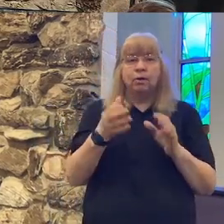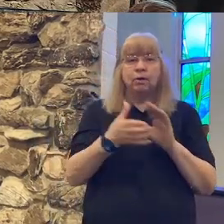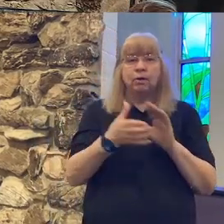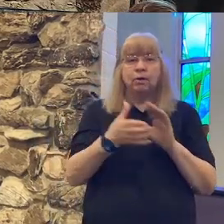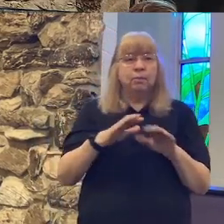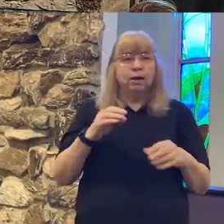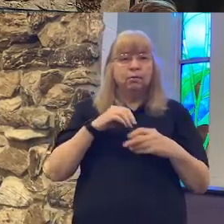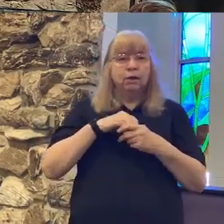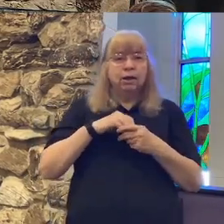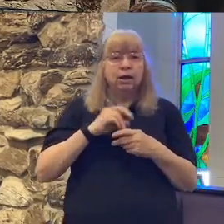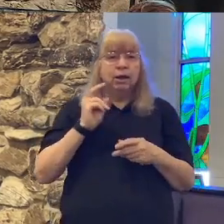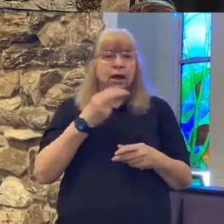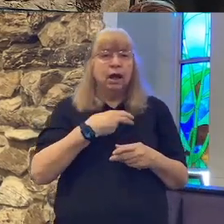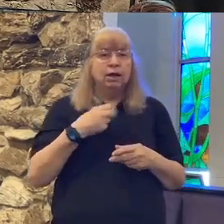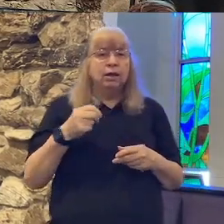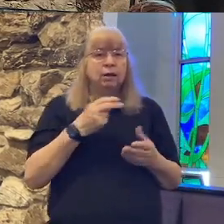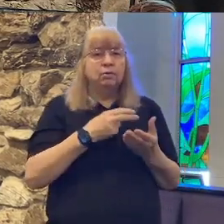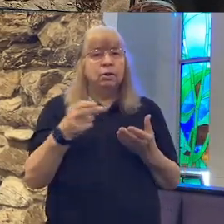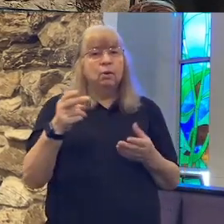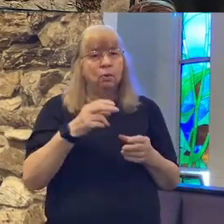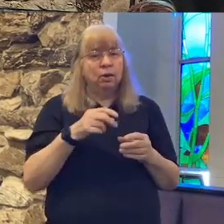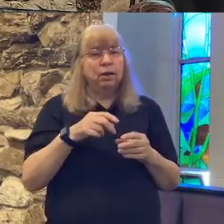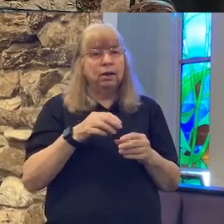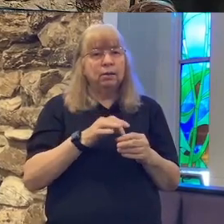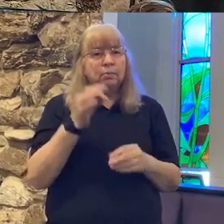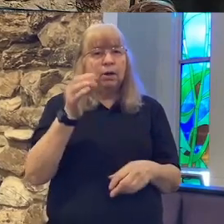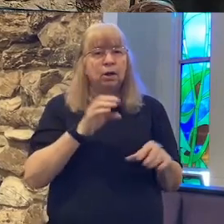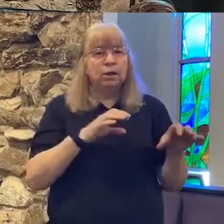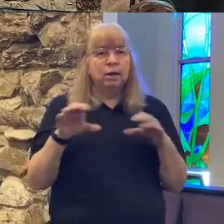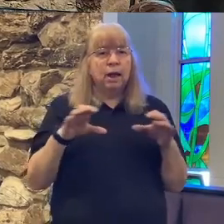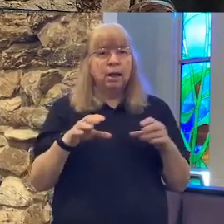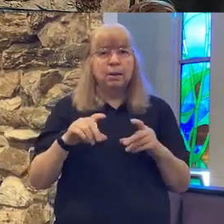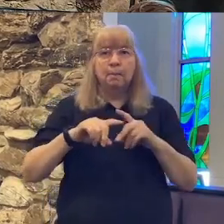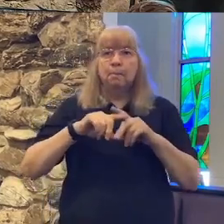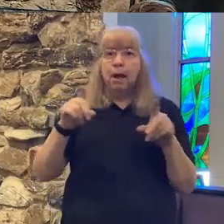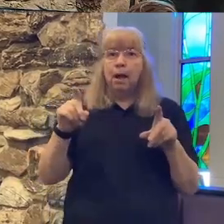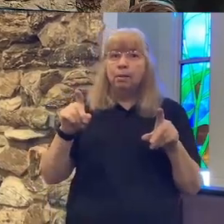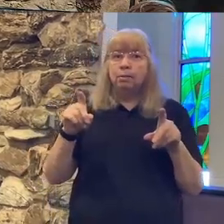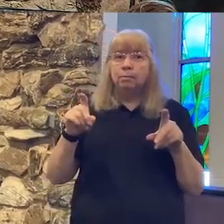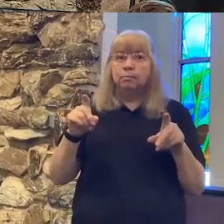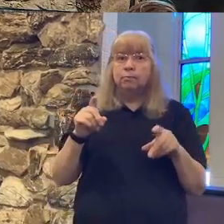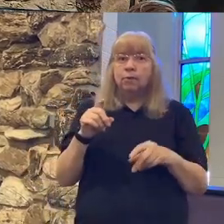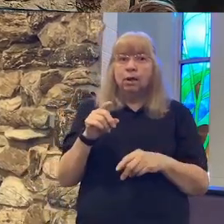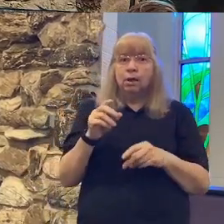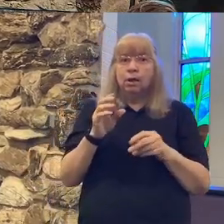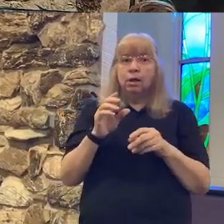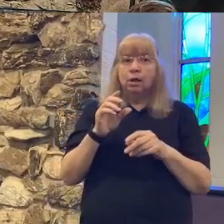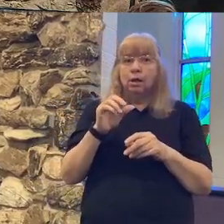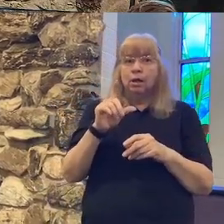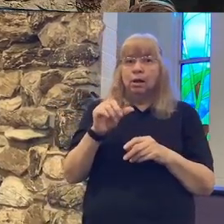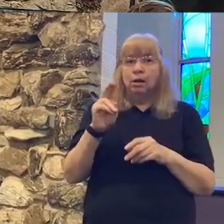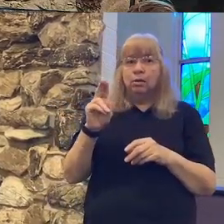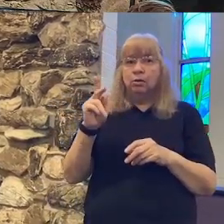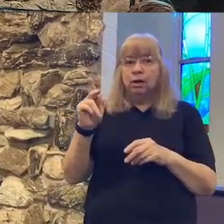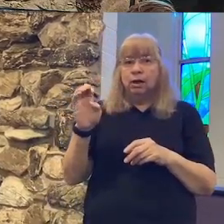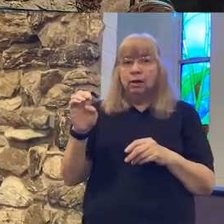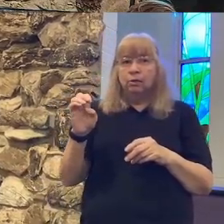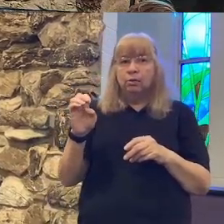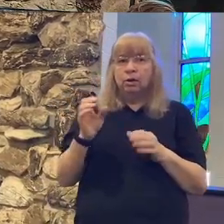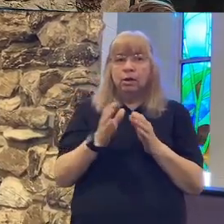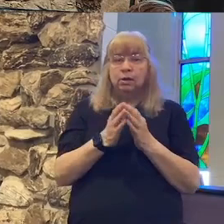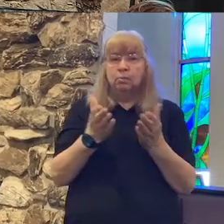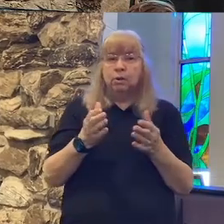Holy Spirit does. But according to Luke, the Holy Spirit that comes on the day of